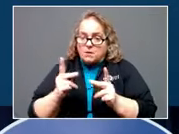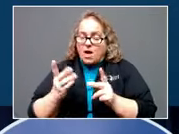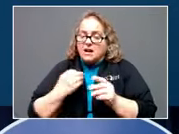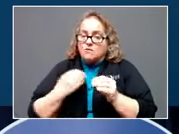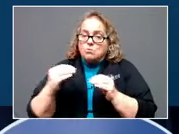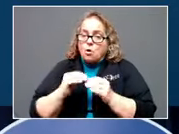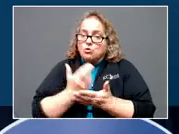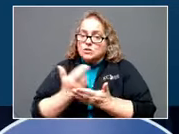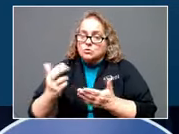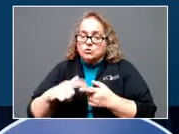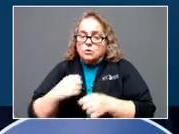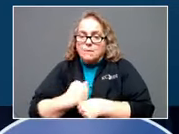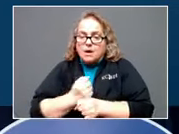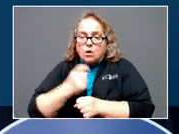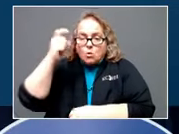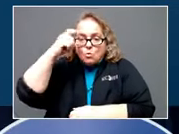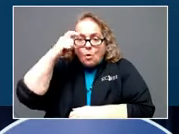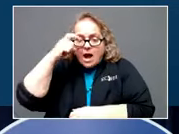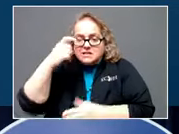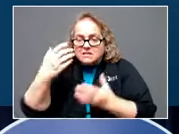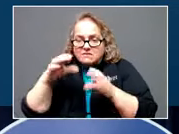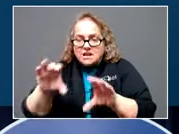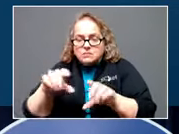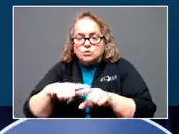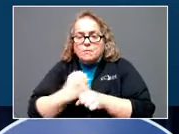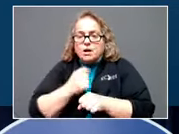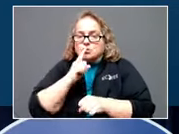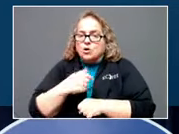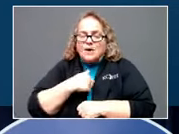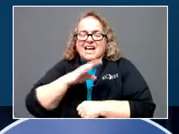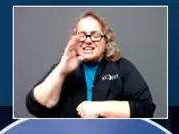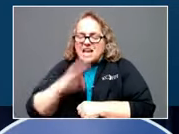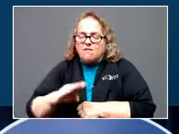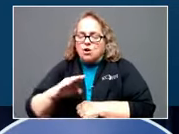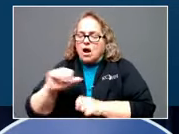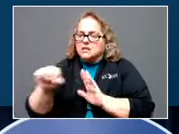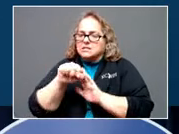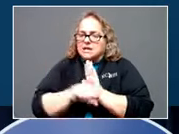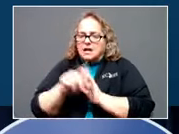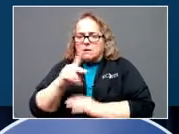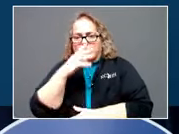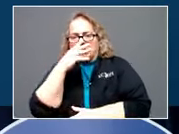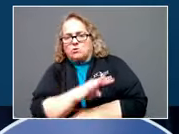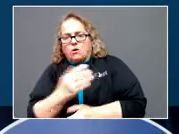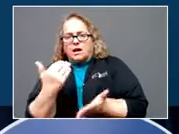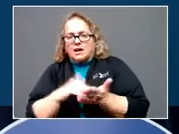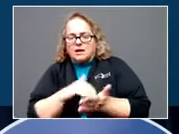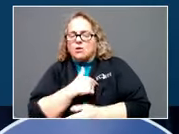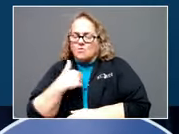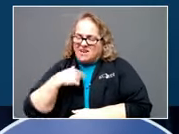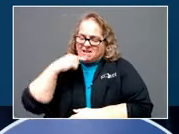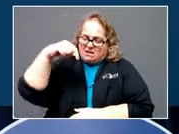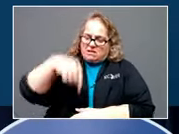investments, to make sure that we are never a flyover state ever again. We are the destination. I think that's our